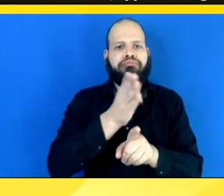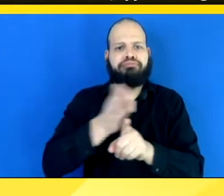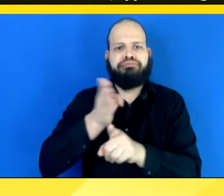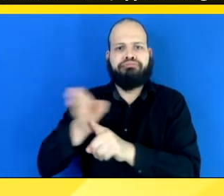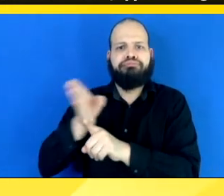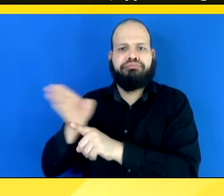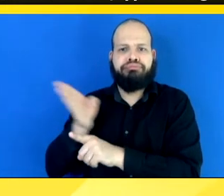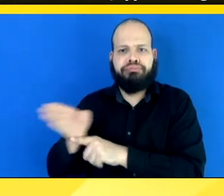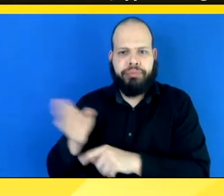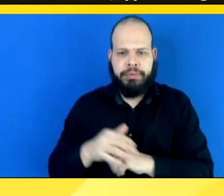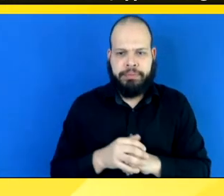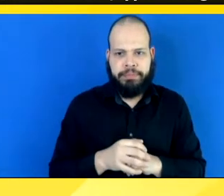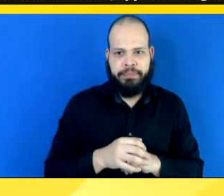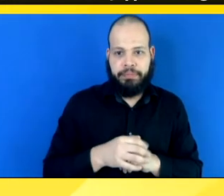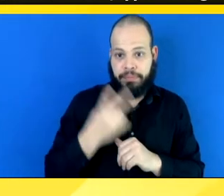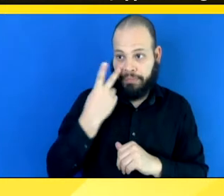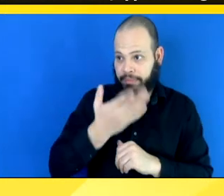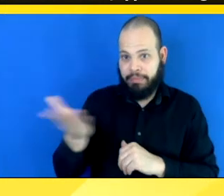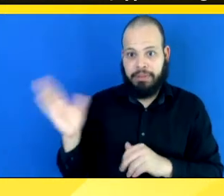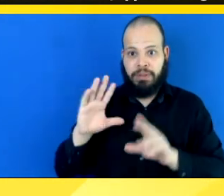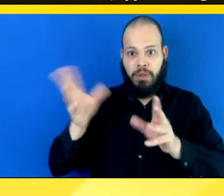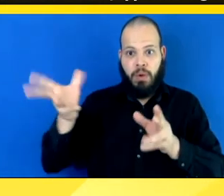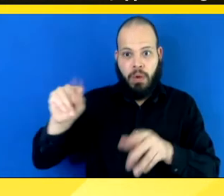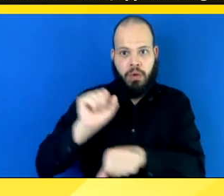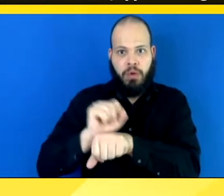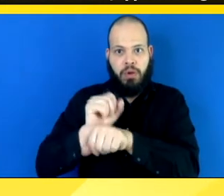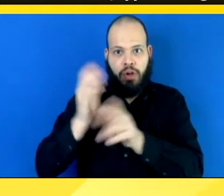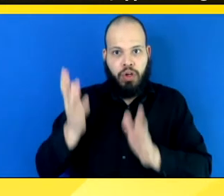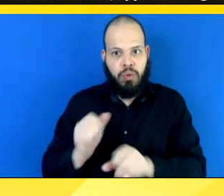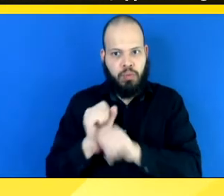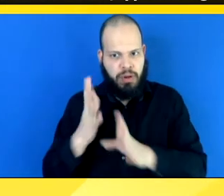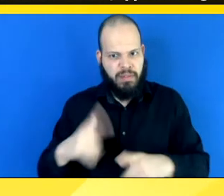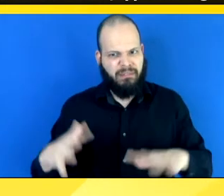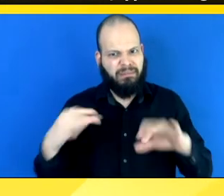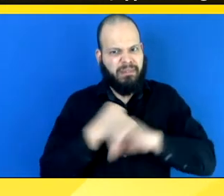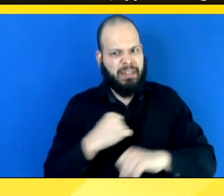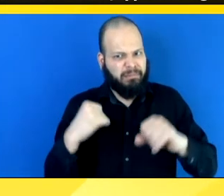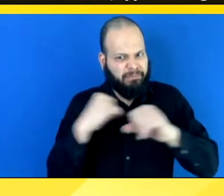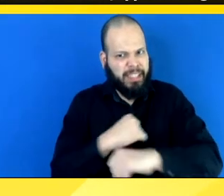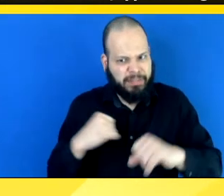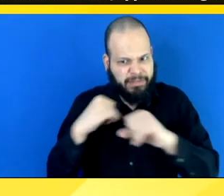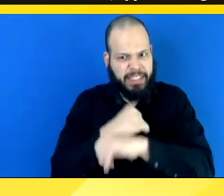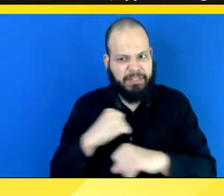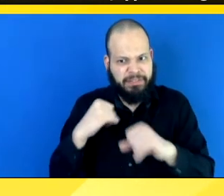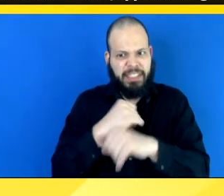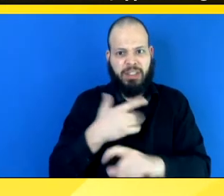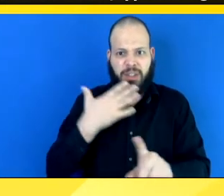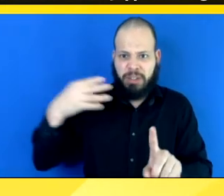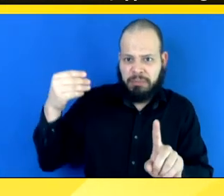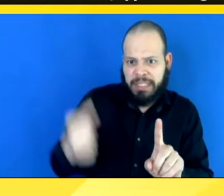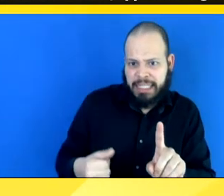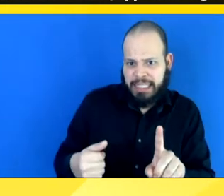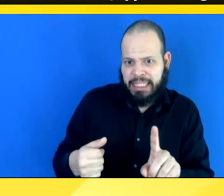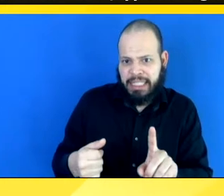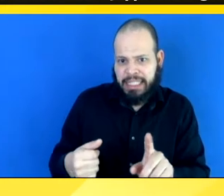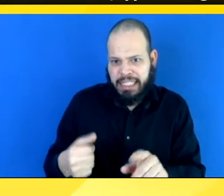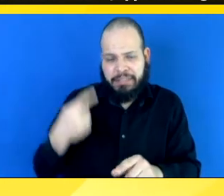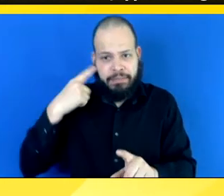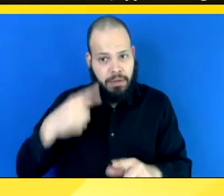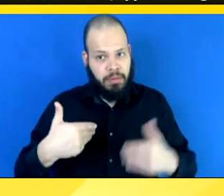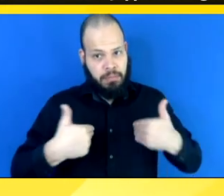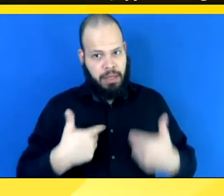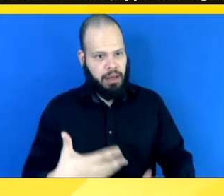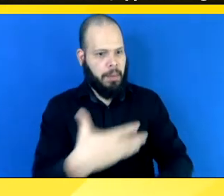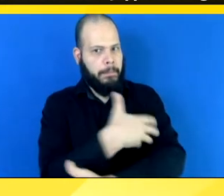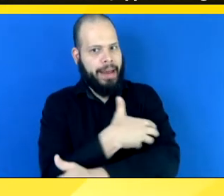fought for decent wages and power. And he's also understood the importance of community, labor,